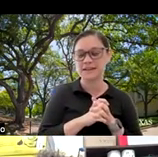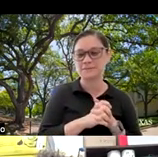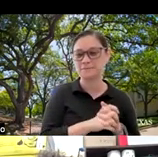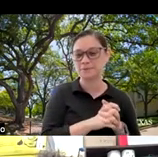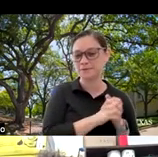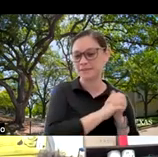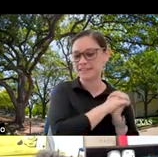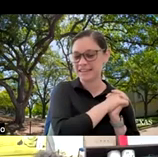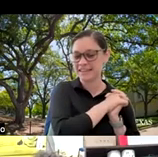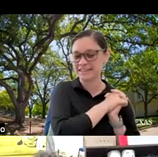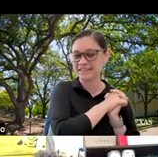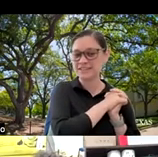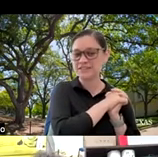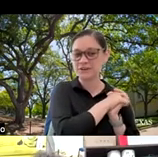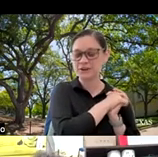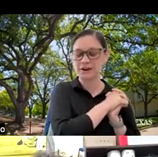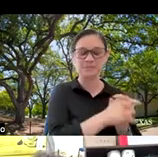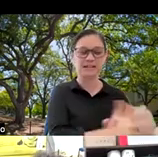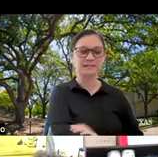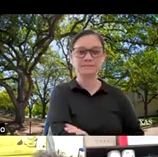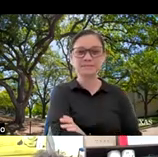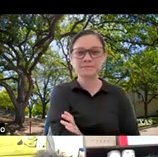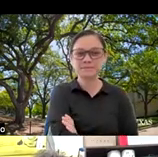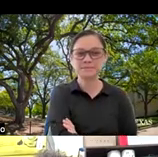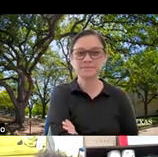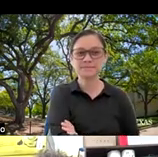herself briefly and share her object.